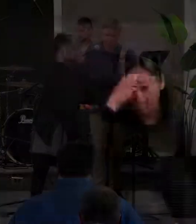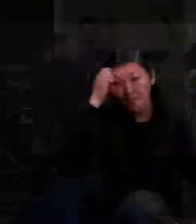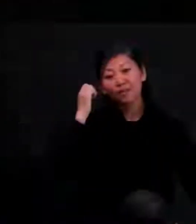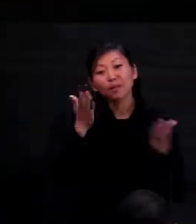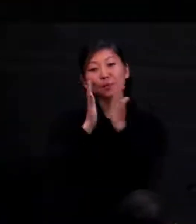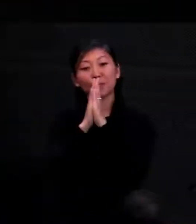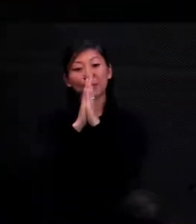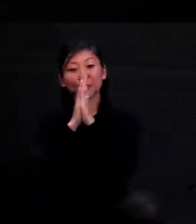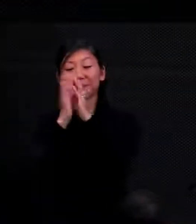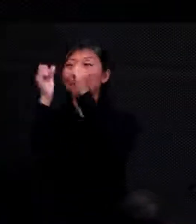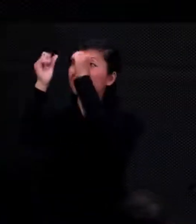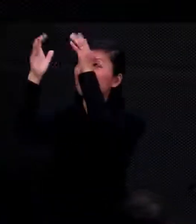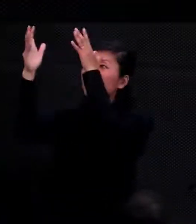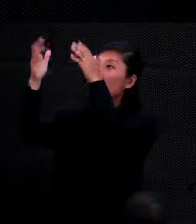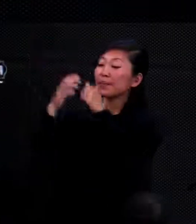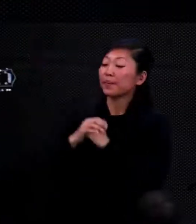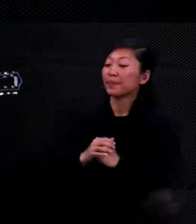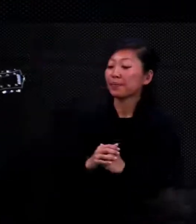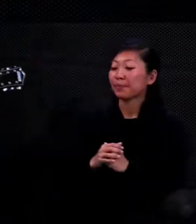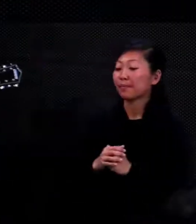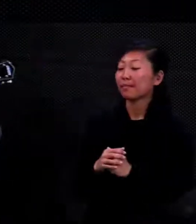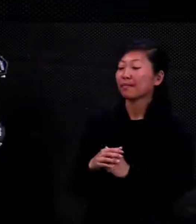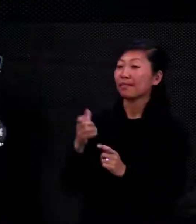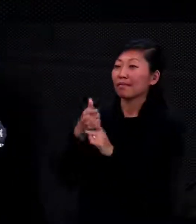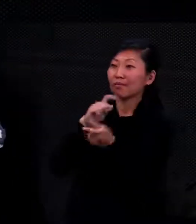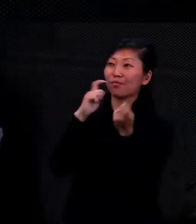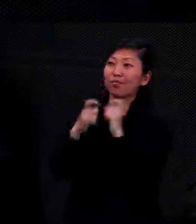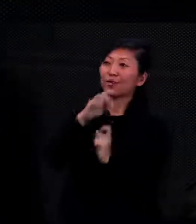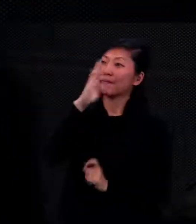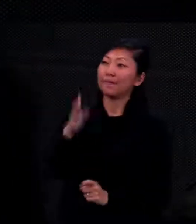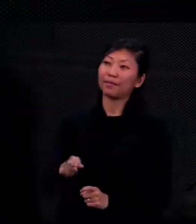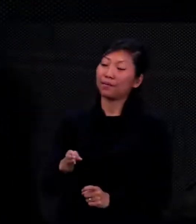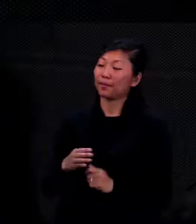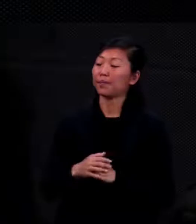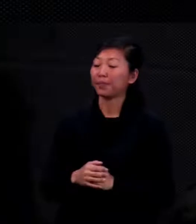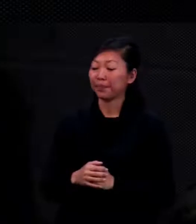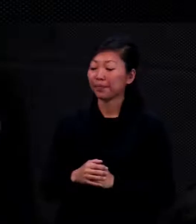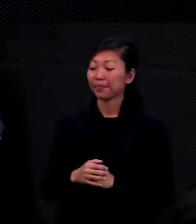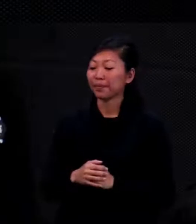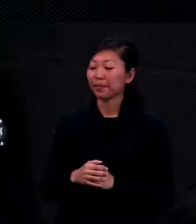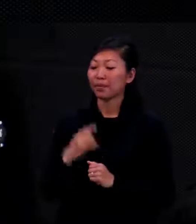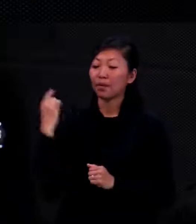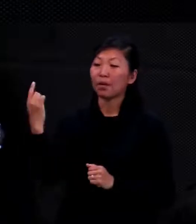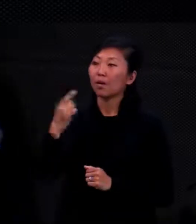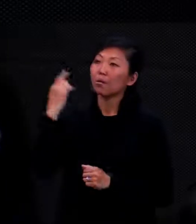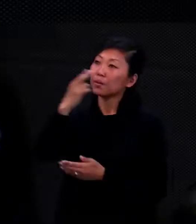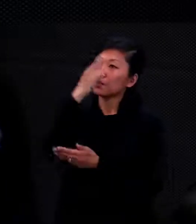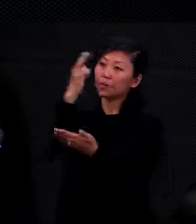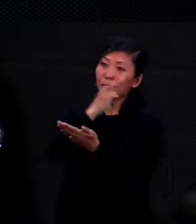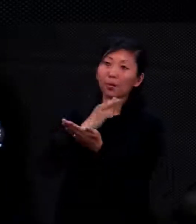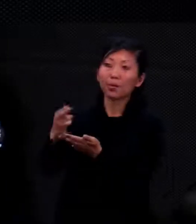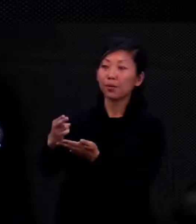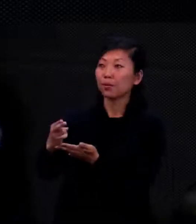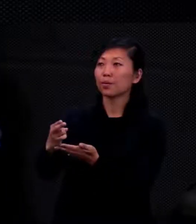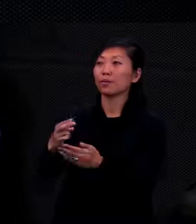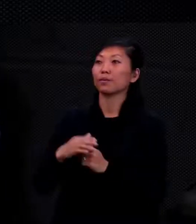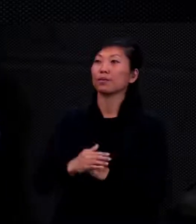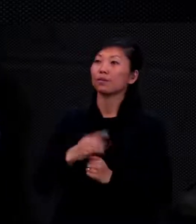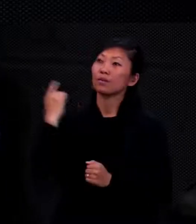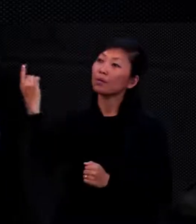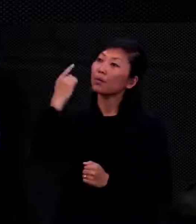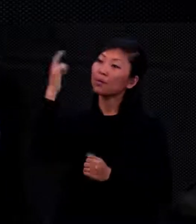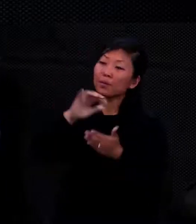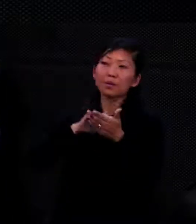Let's pray. Father, you never change in your holiness, in your